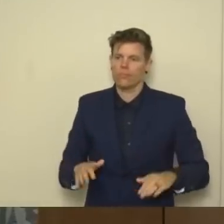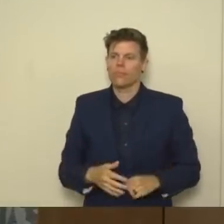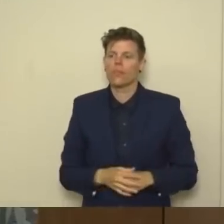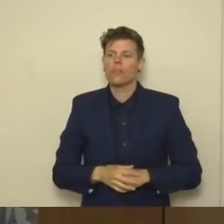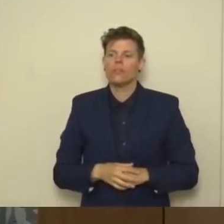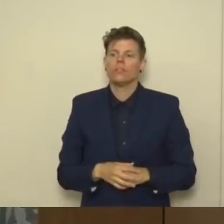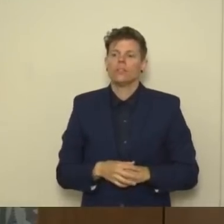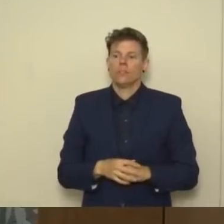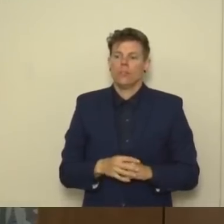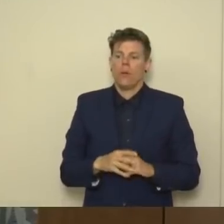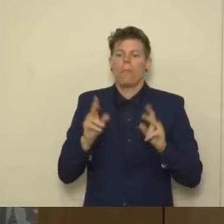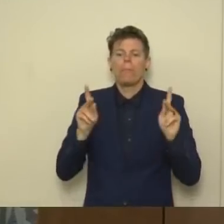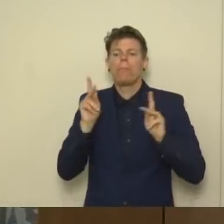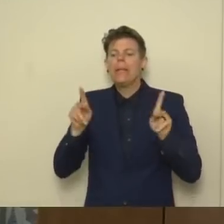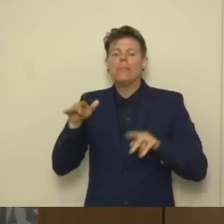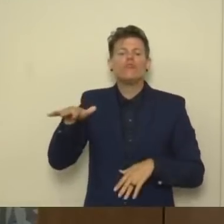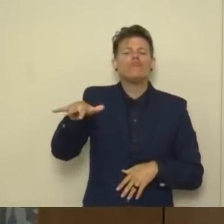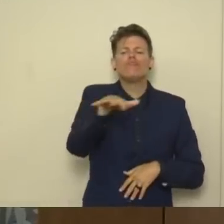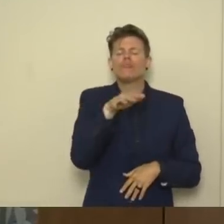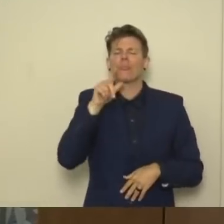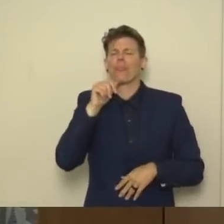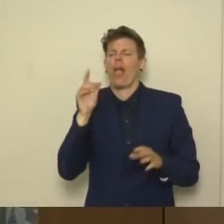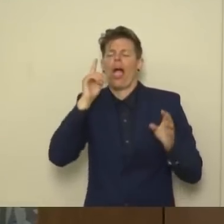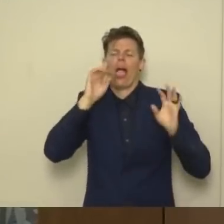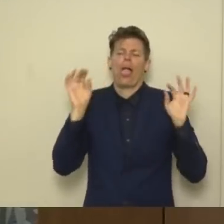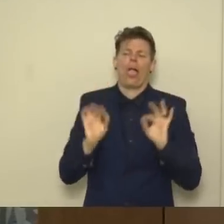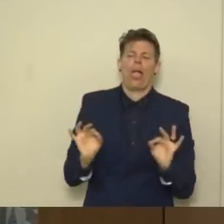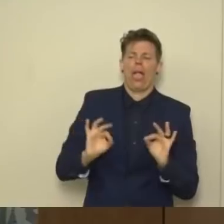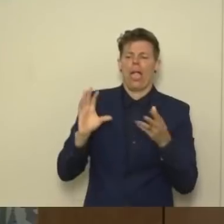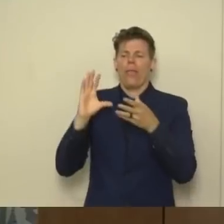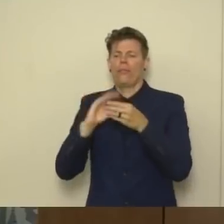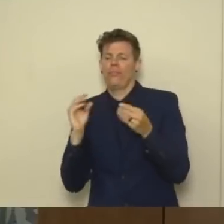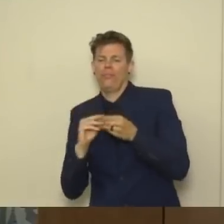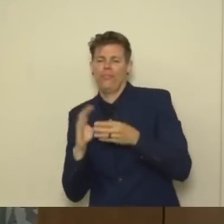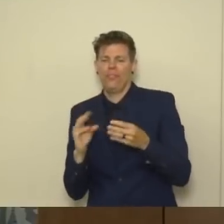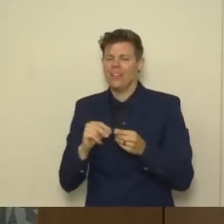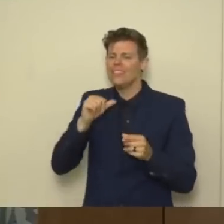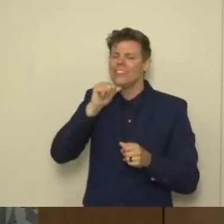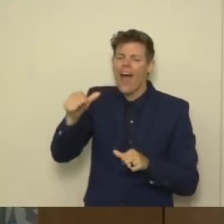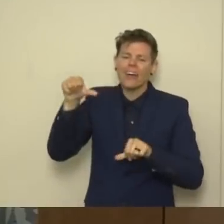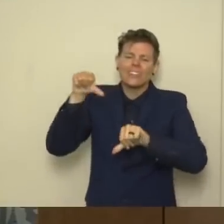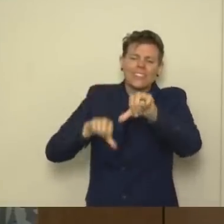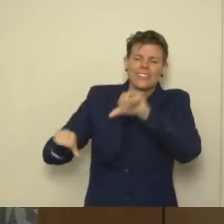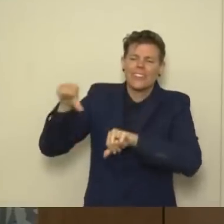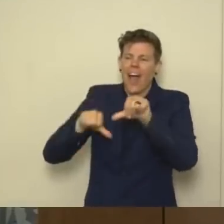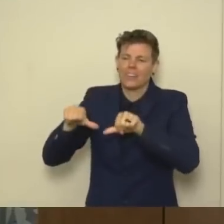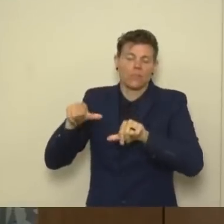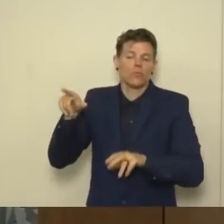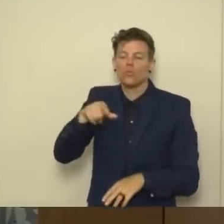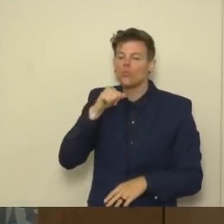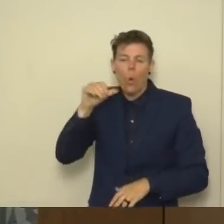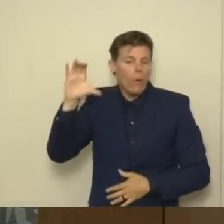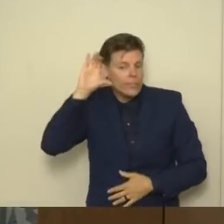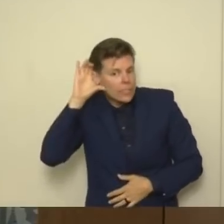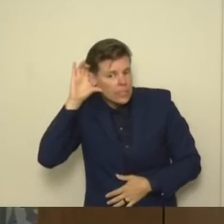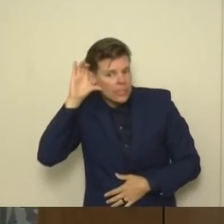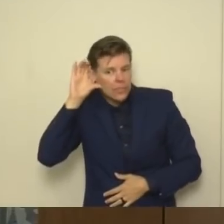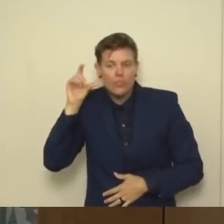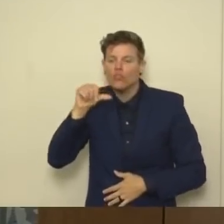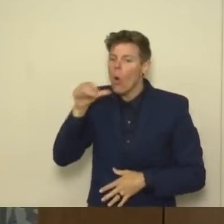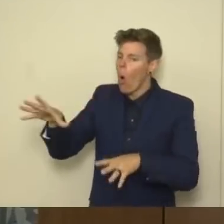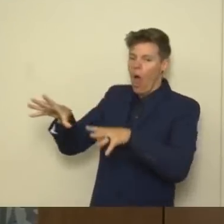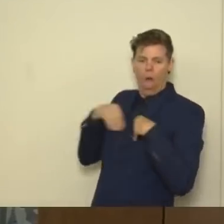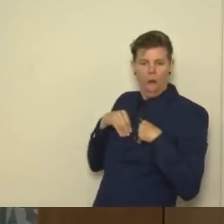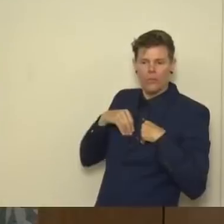non-science-based myths that are going on around our state. Reject it. Wear your mask. I need you to stop traveling. For the New Mexicans who are traveling